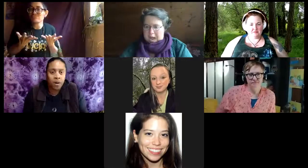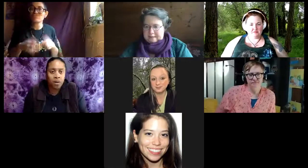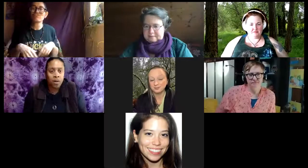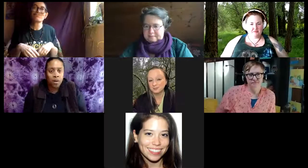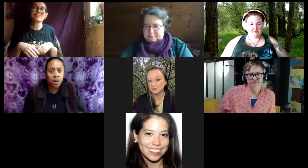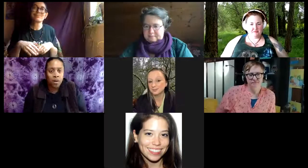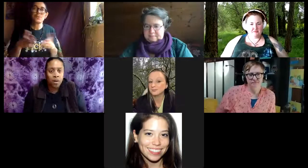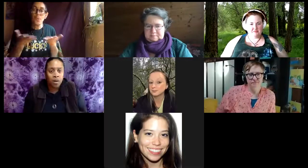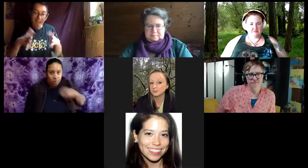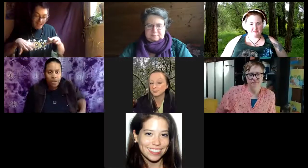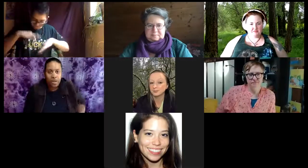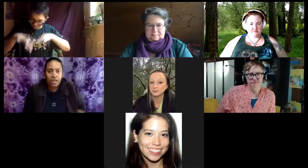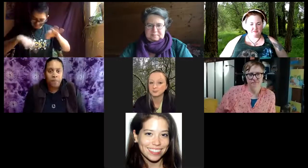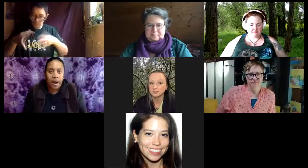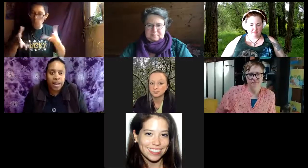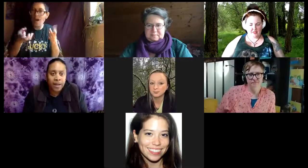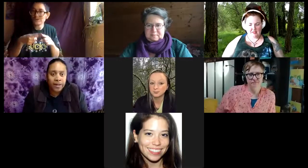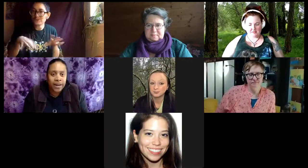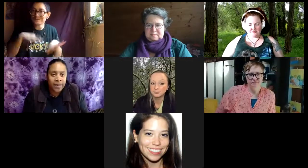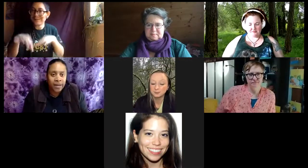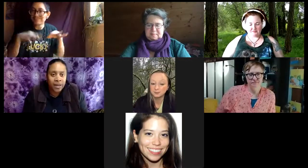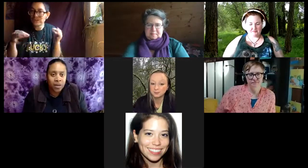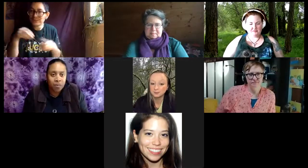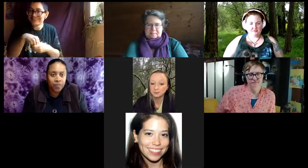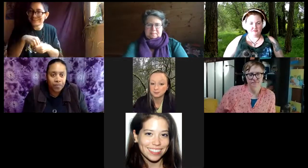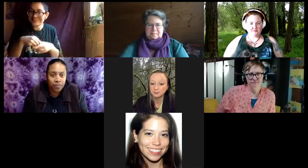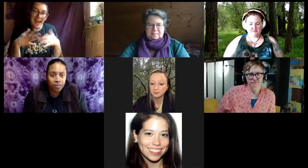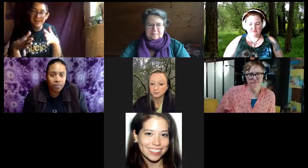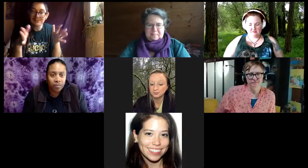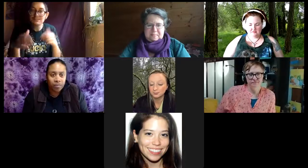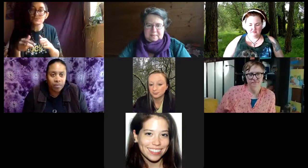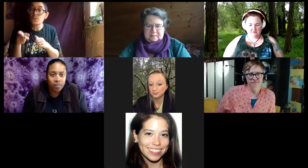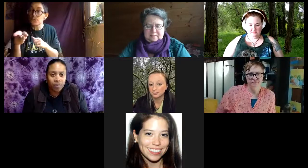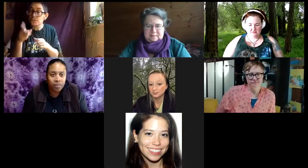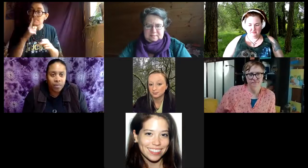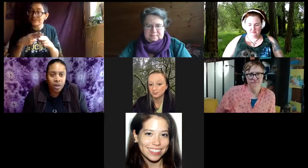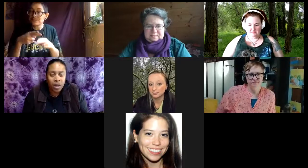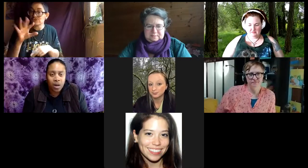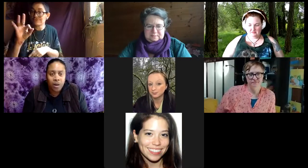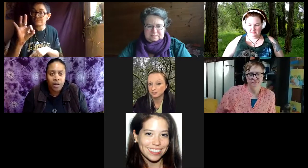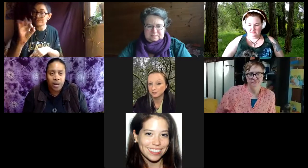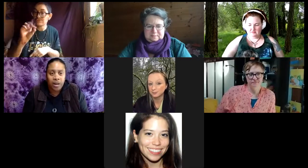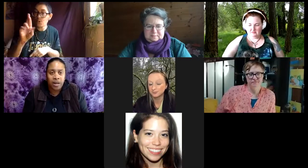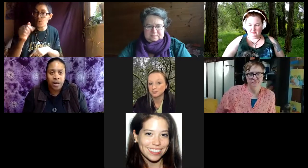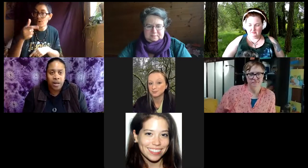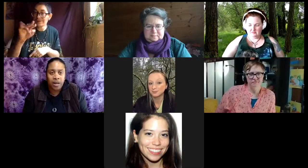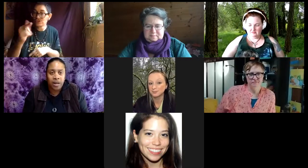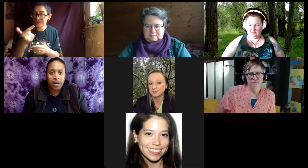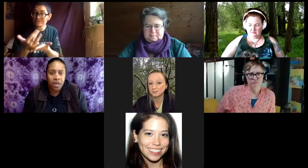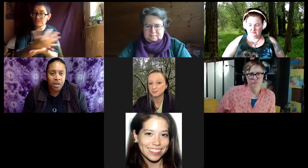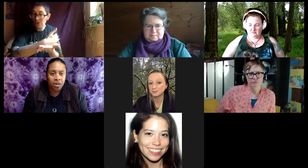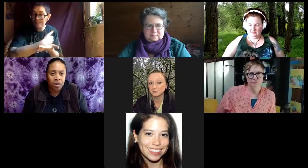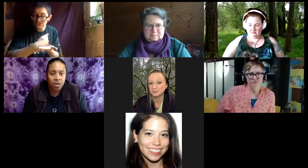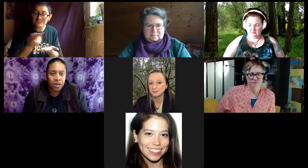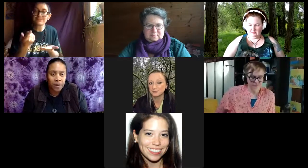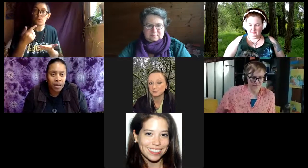explore. He can inspire that creativity in you, you know, and help guide you with the